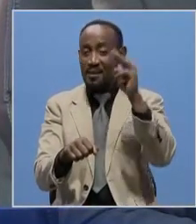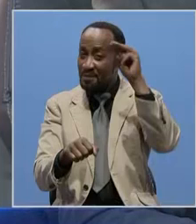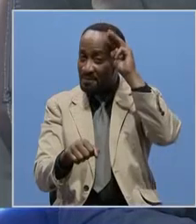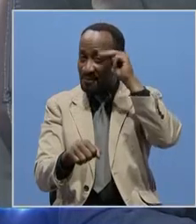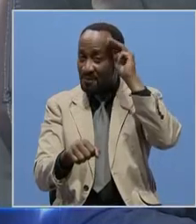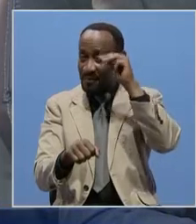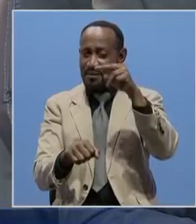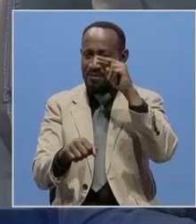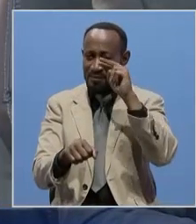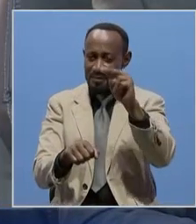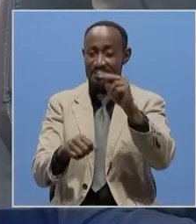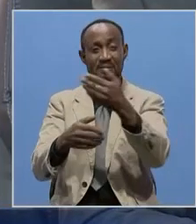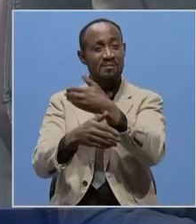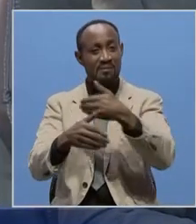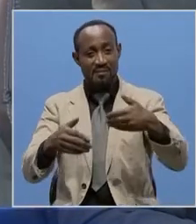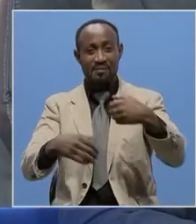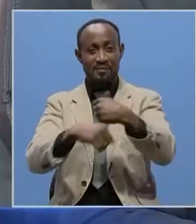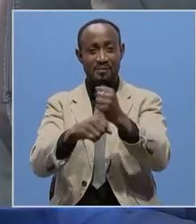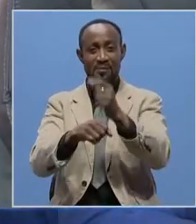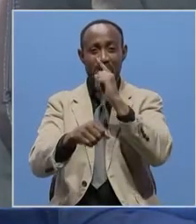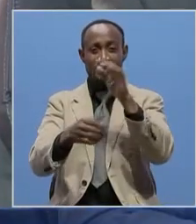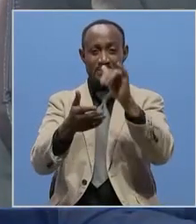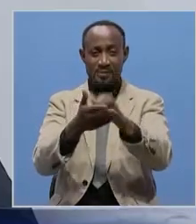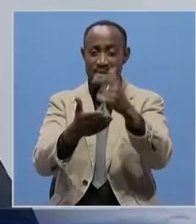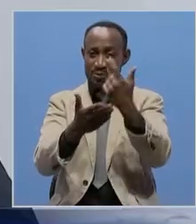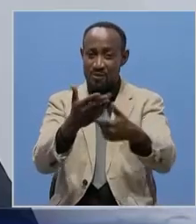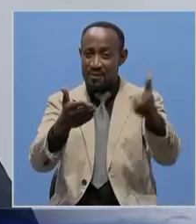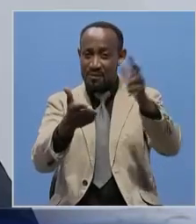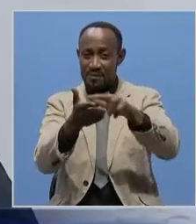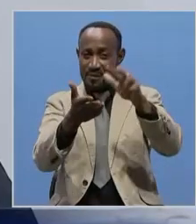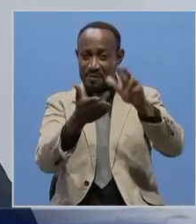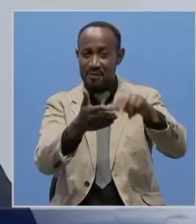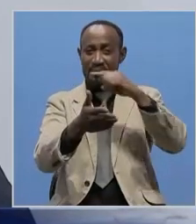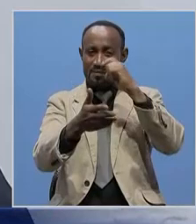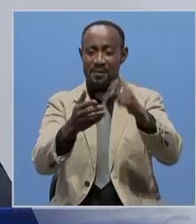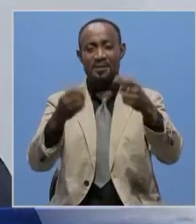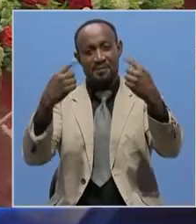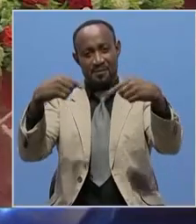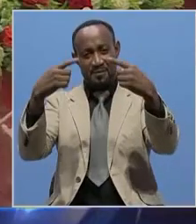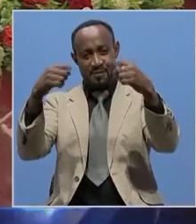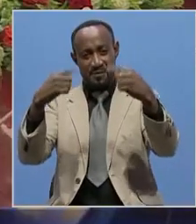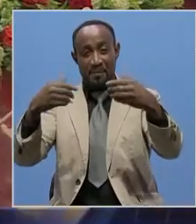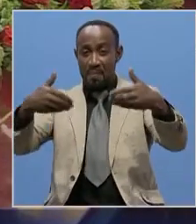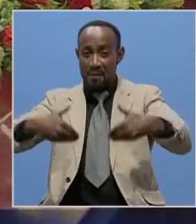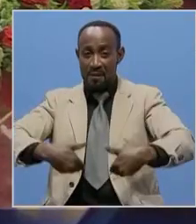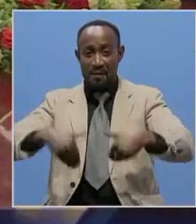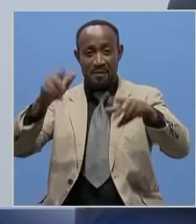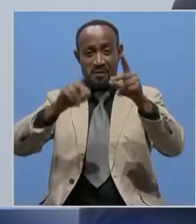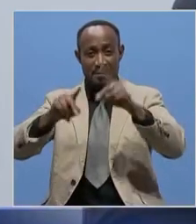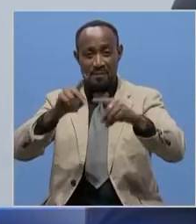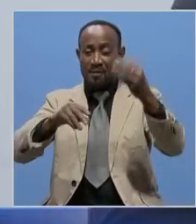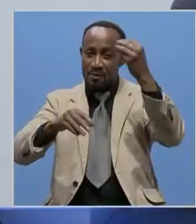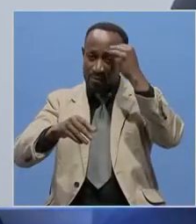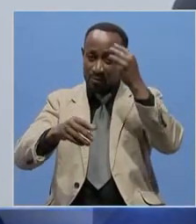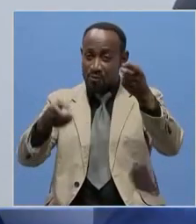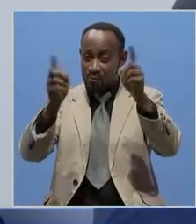seriously into making sure that what we have signed must be actualized. And our young people, because we know when we